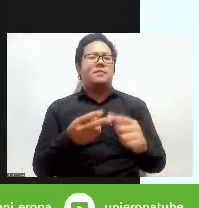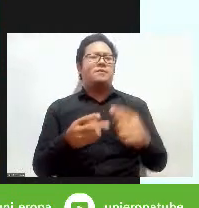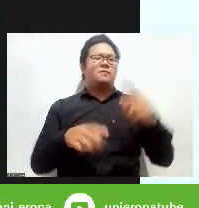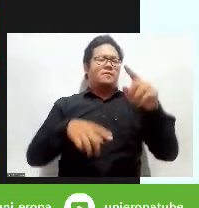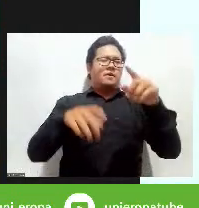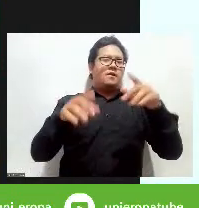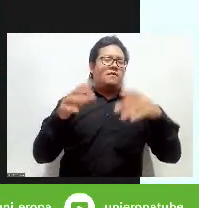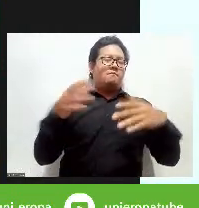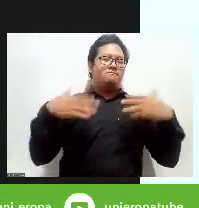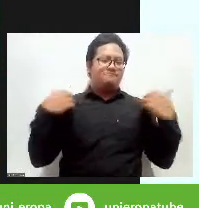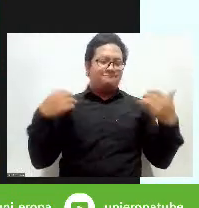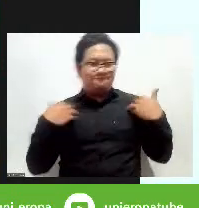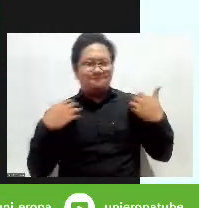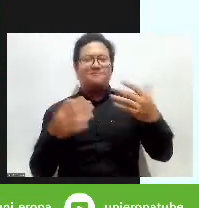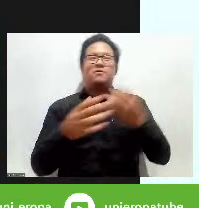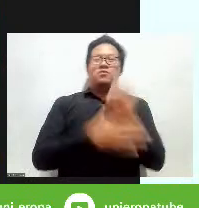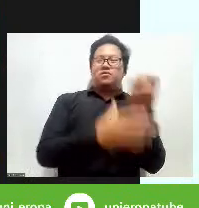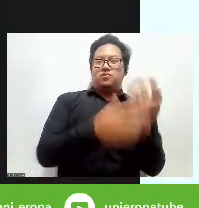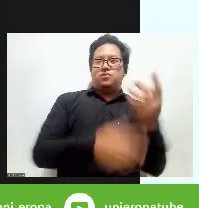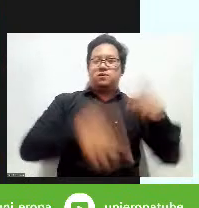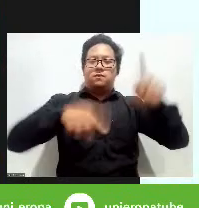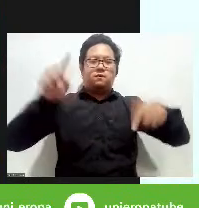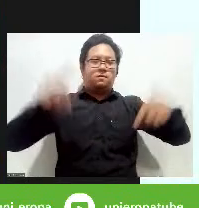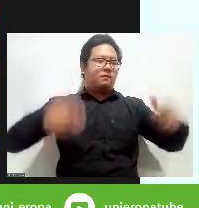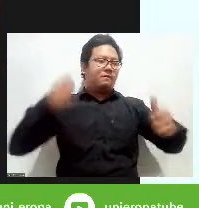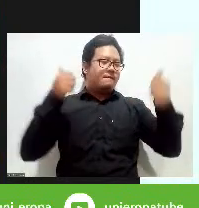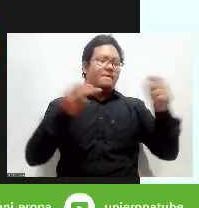the mountain